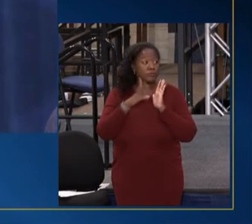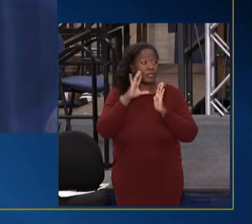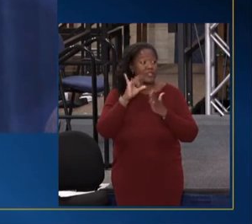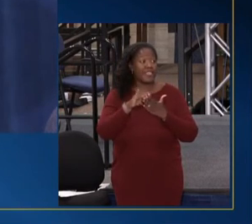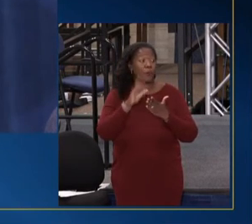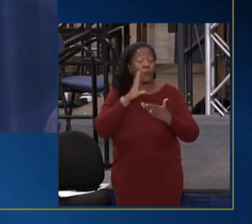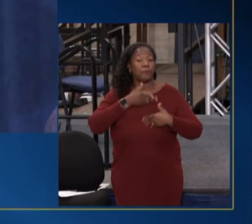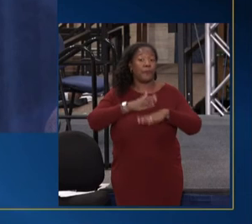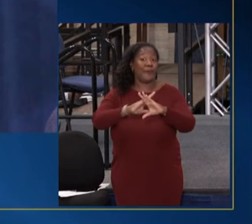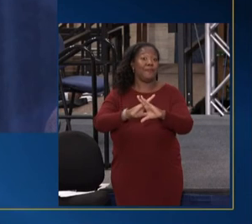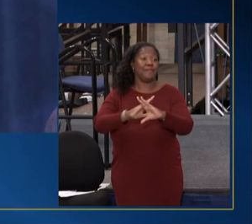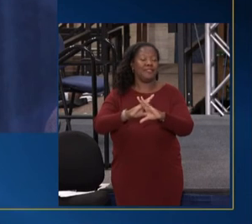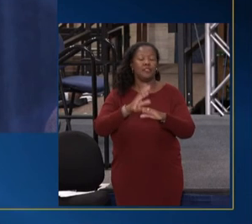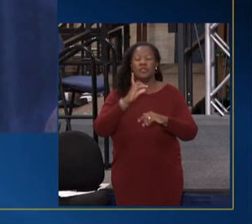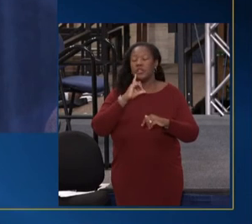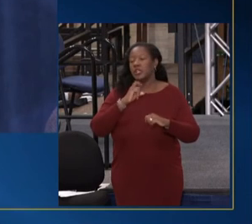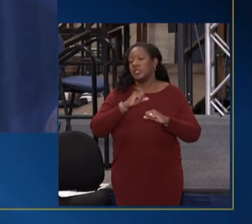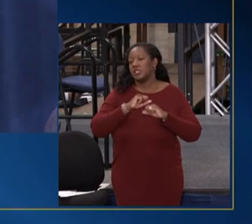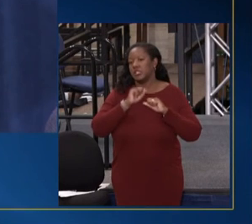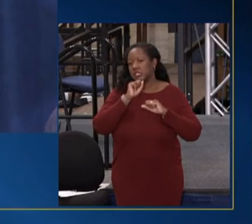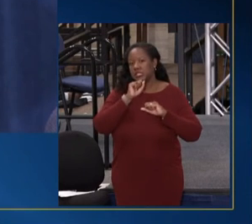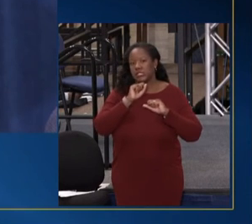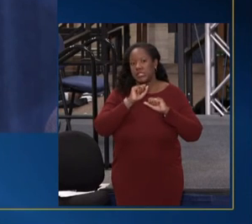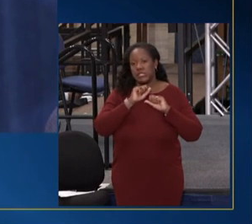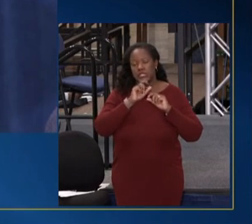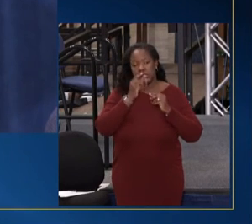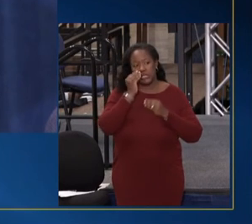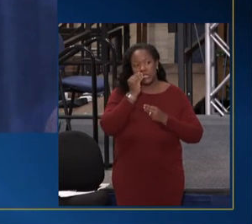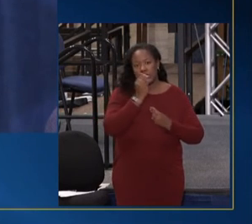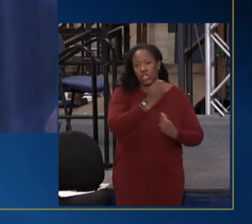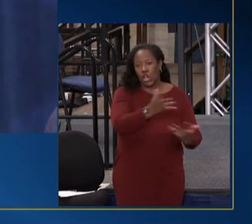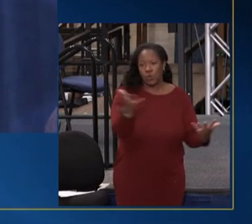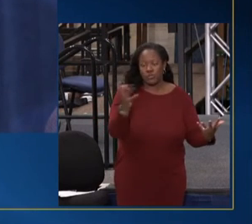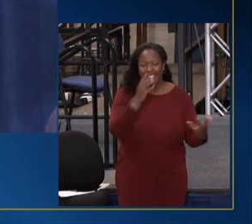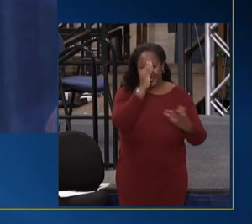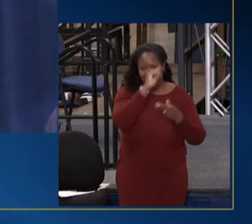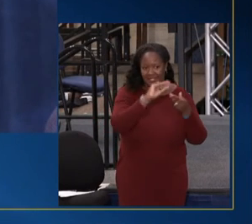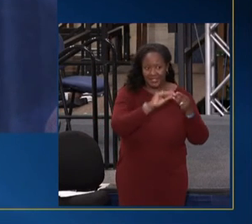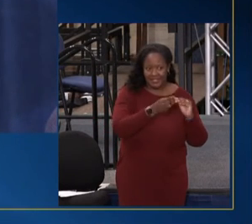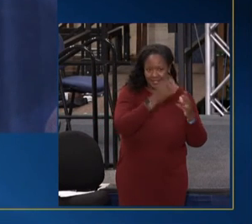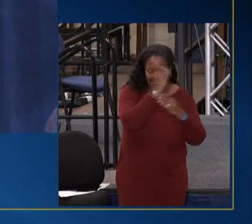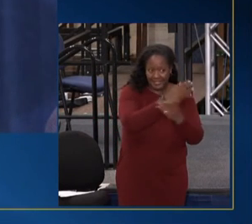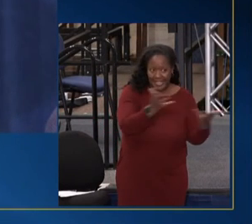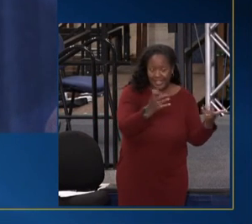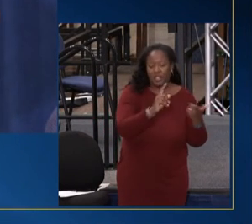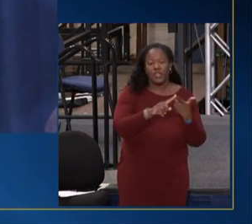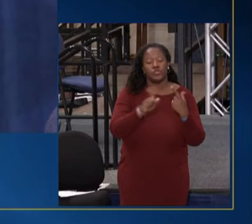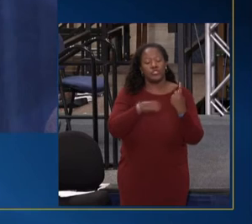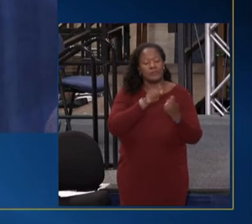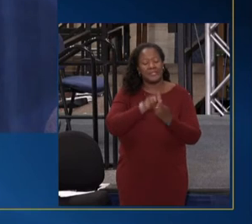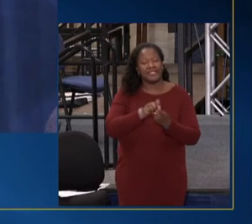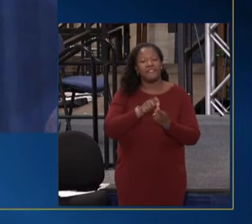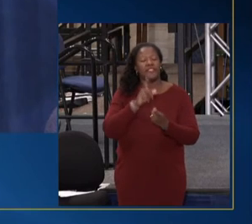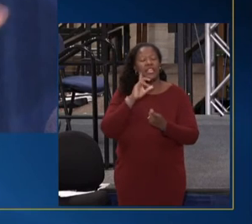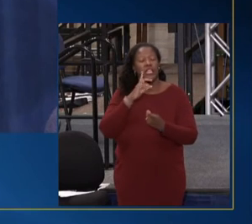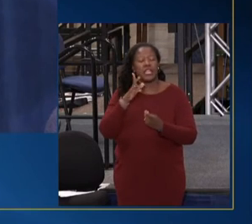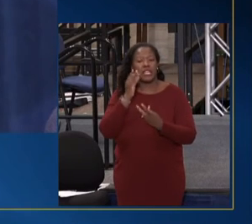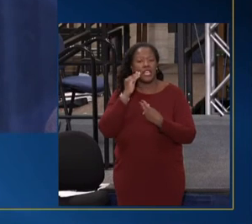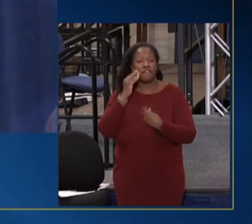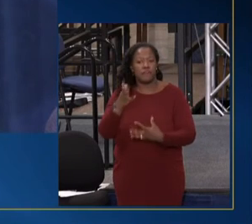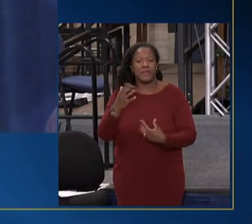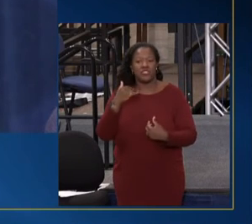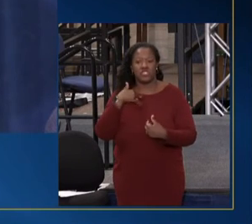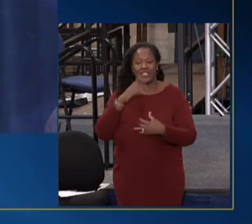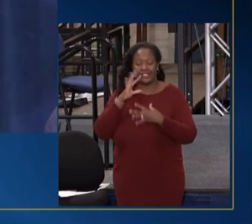prohibit disclosures, use and disclosures of data with respect to certain healthcare with respect to reproductive health. So I say all this is